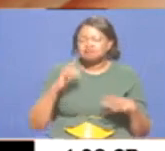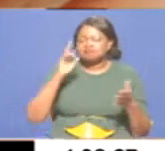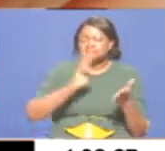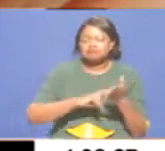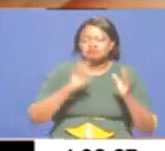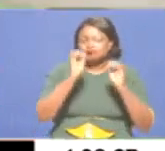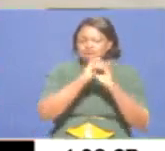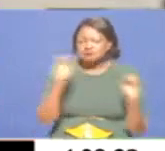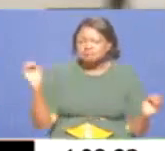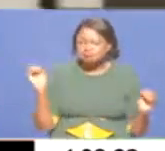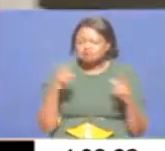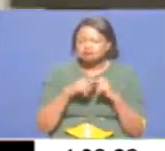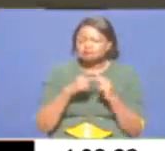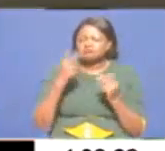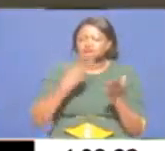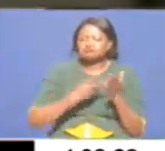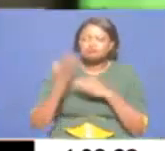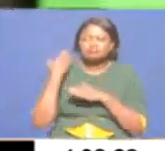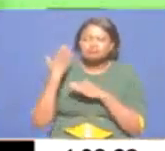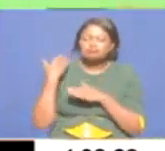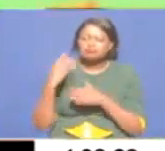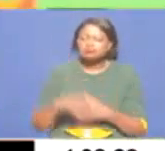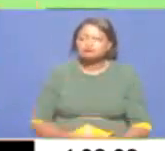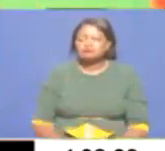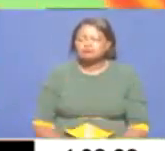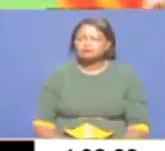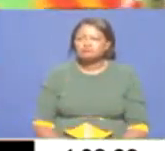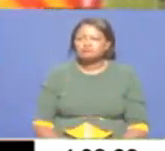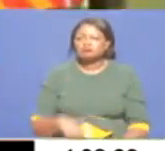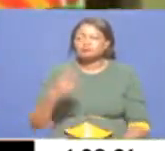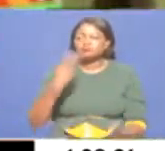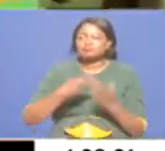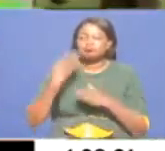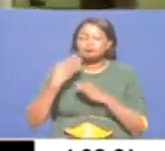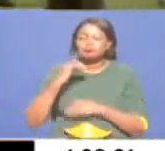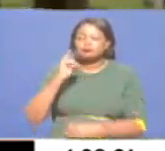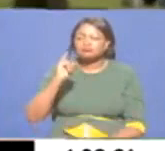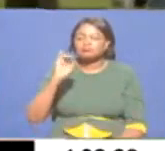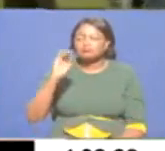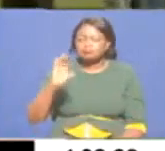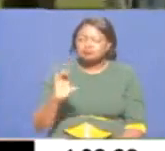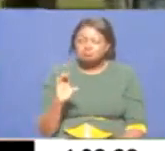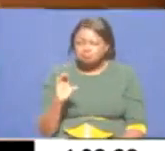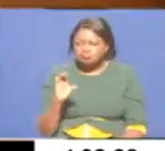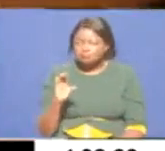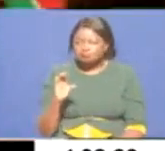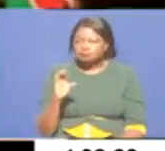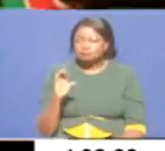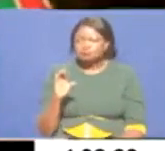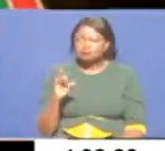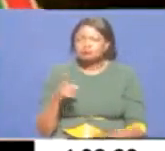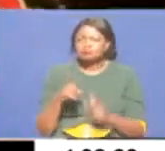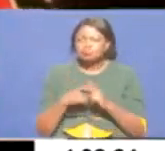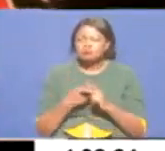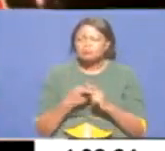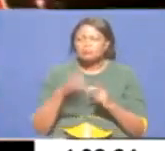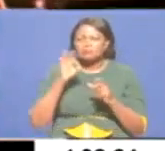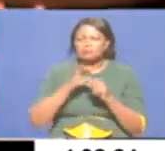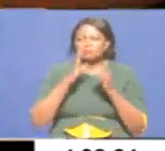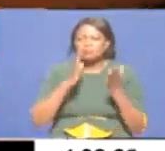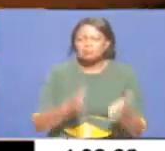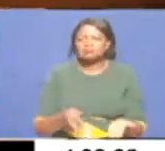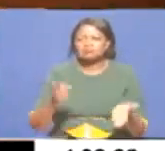ago. A fortnight ago, the Independent Electoral and Boundaries Commission kicked off a voter registration